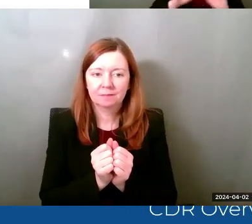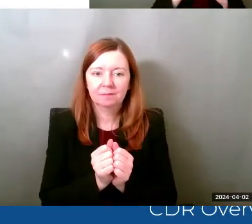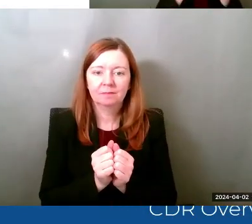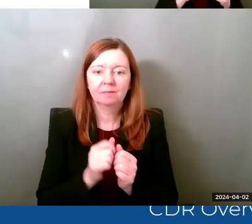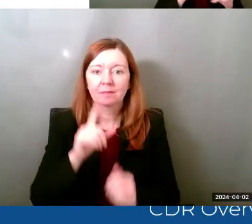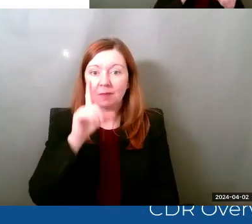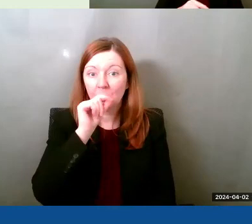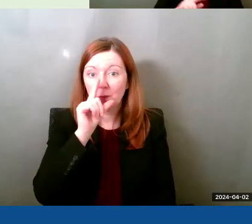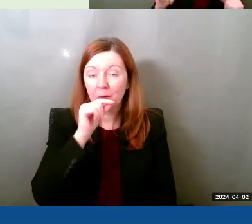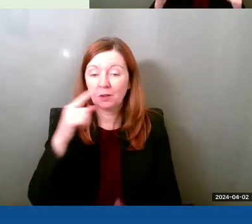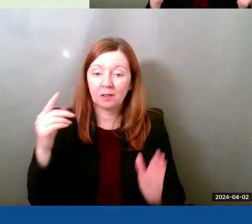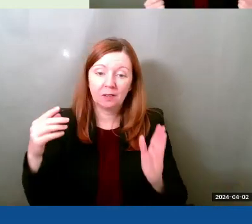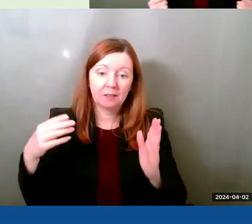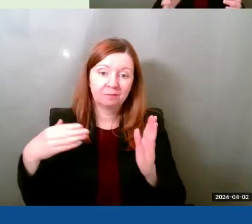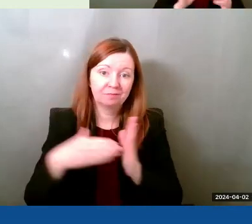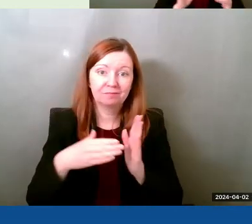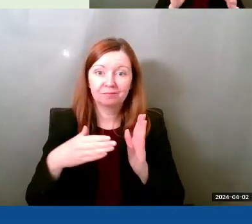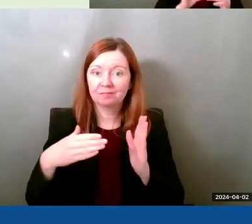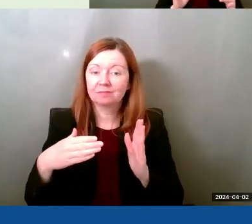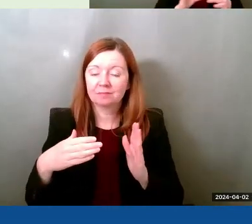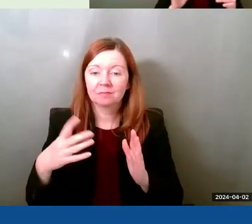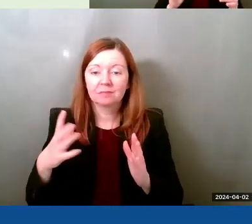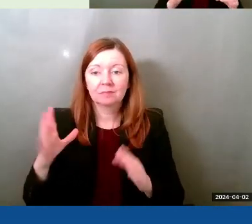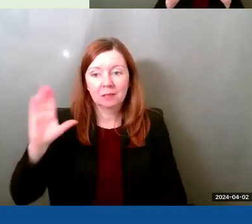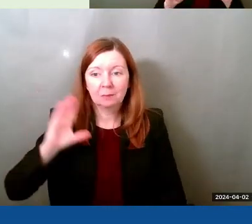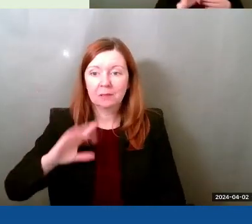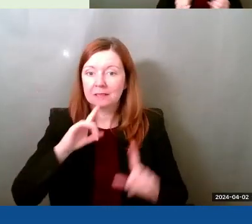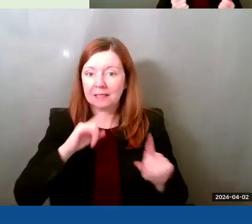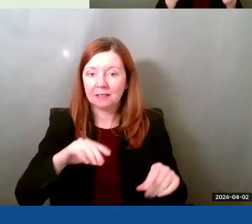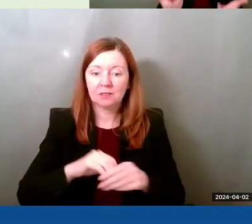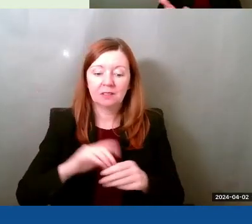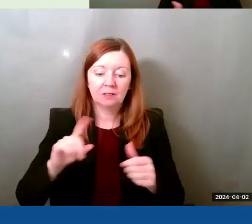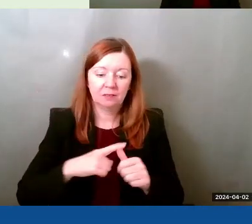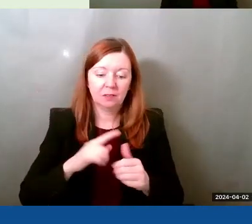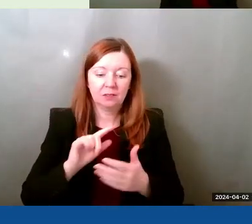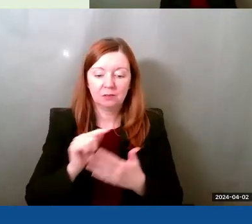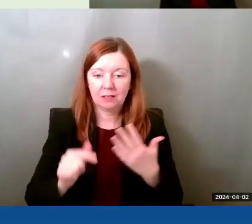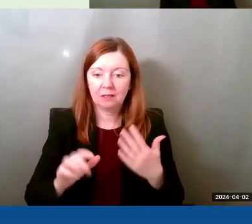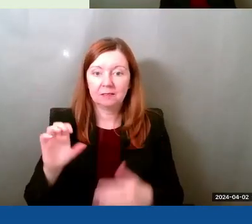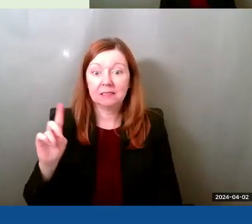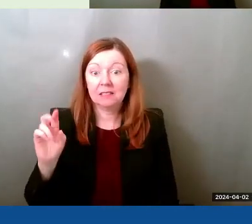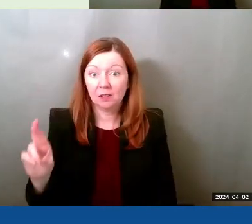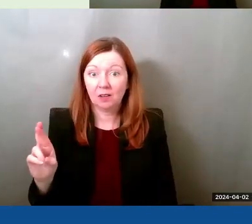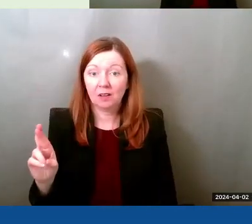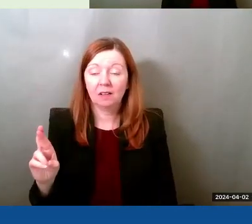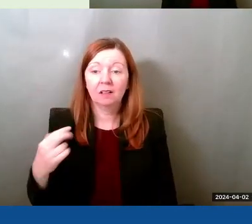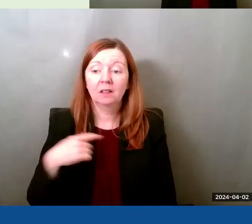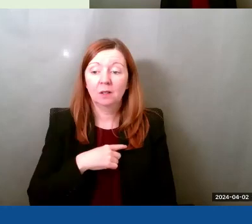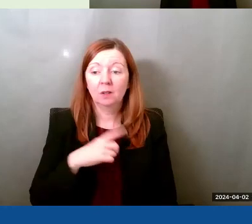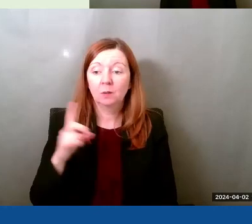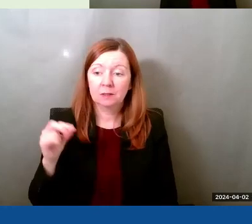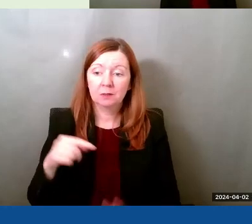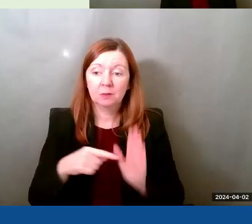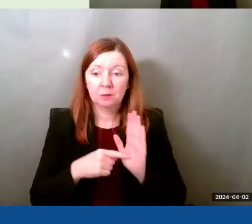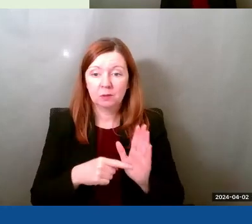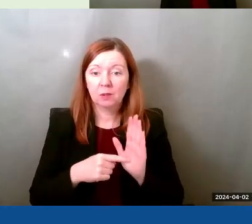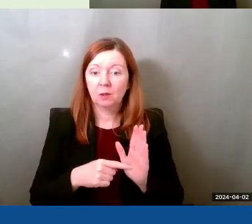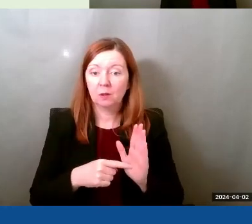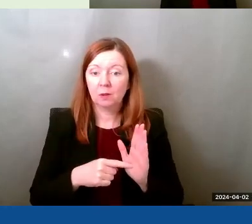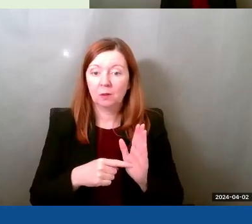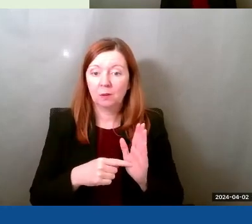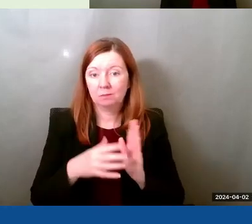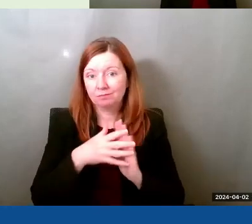bird strikes. So as we previously answered in the first round of CDR, we do show fritting on the